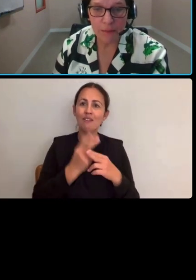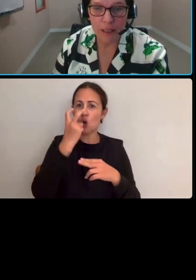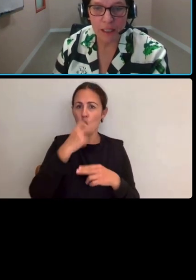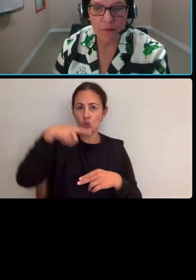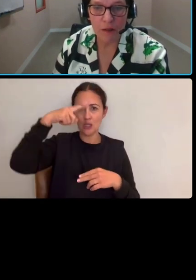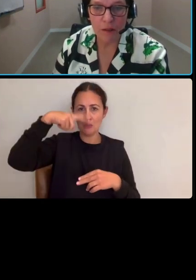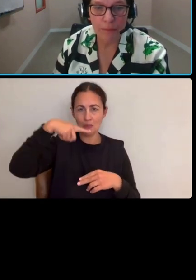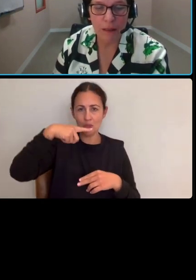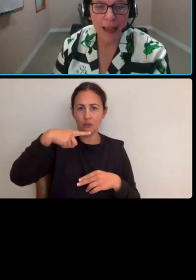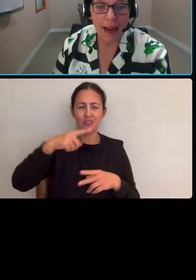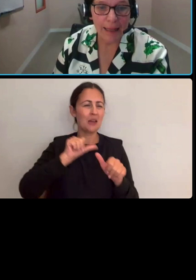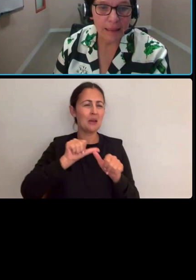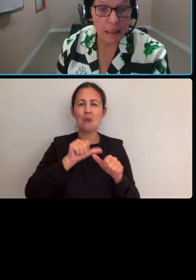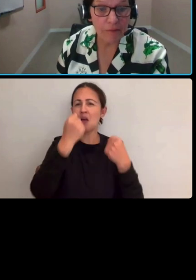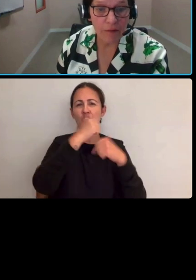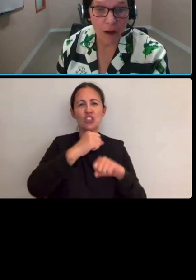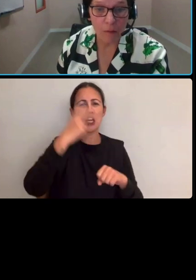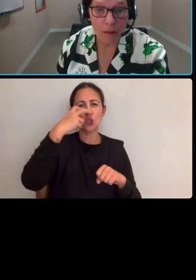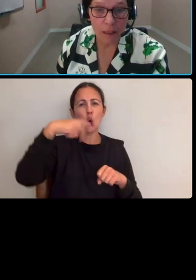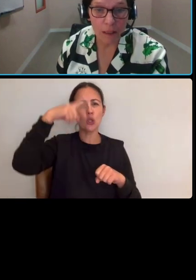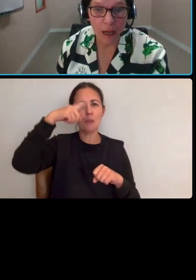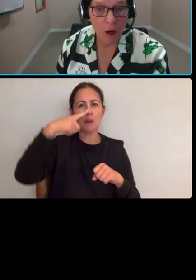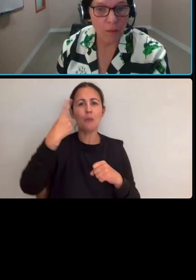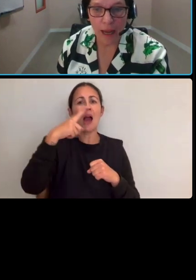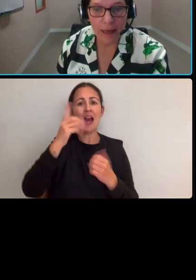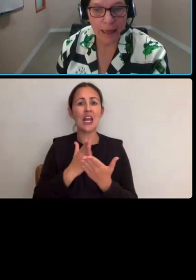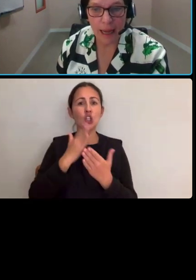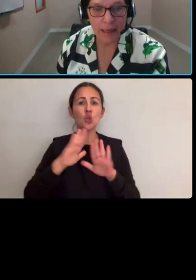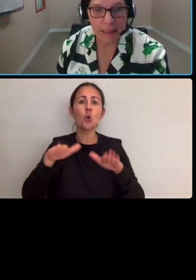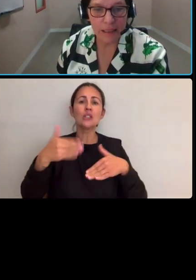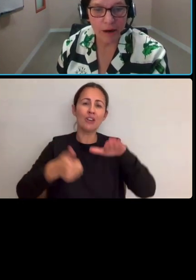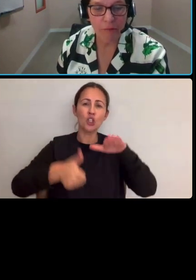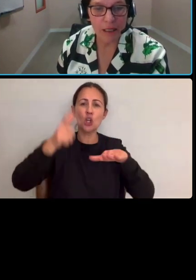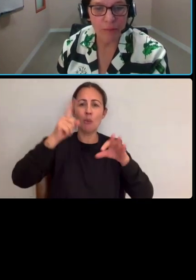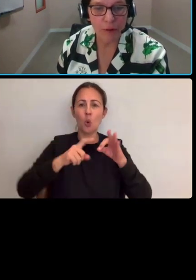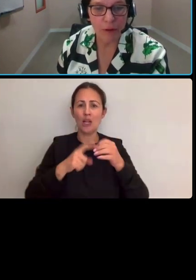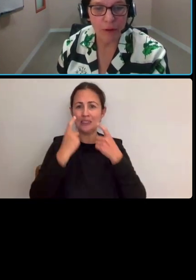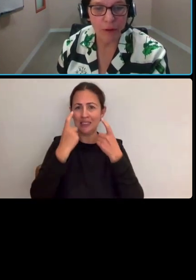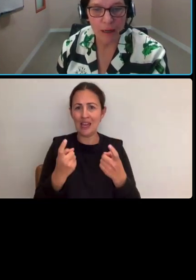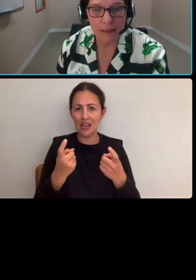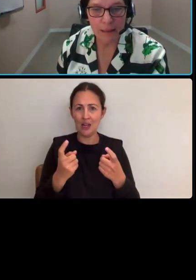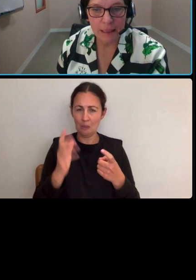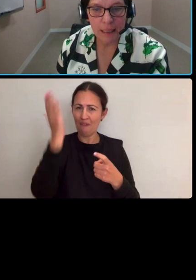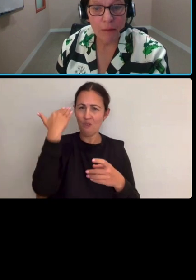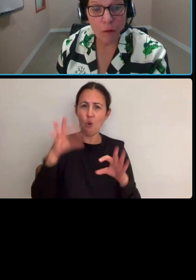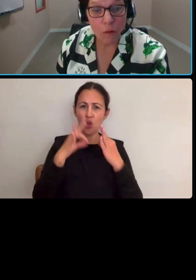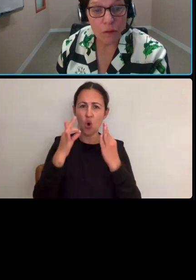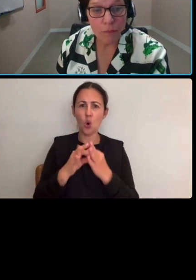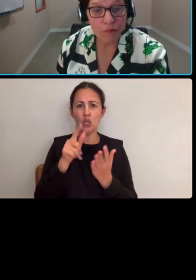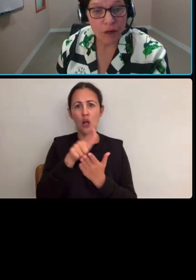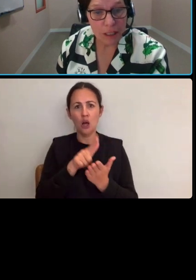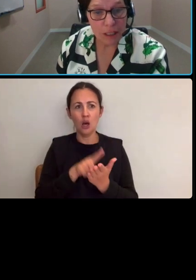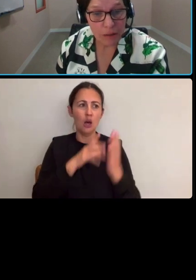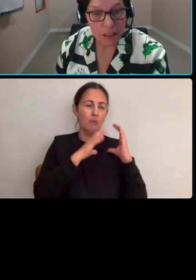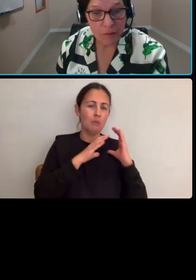will enhance the protection of older people and the delivery of high-quality care without adding unnecessary regulatory burden on providers. It will